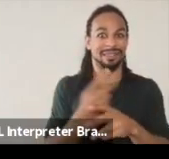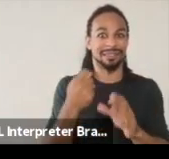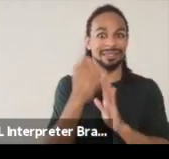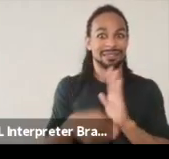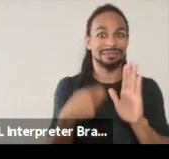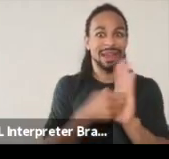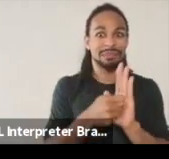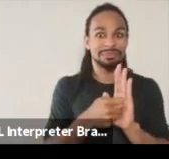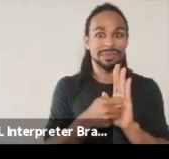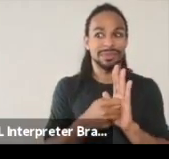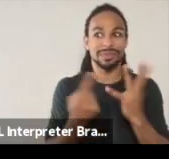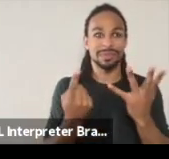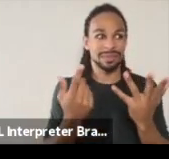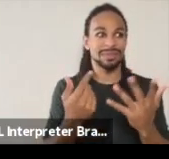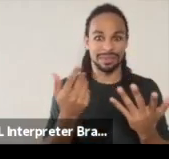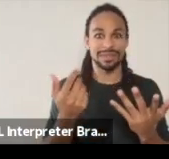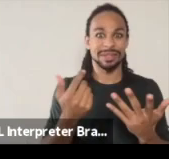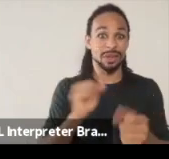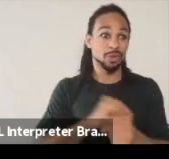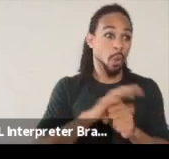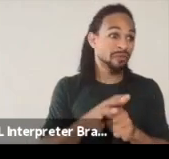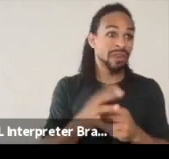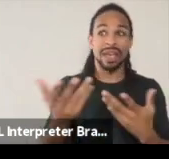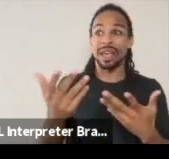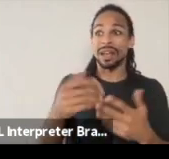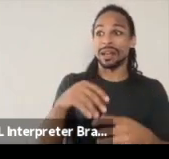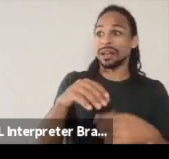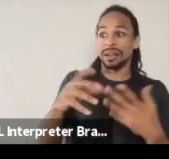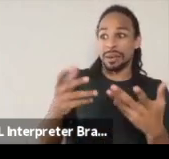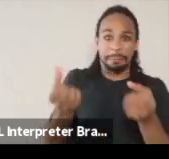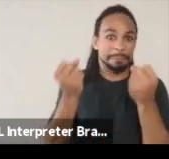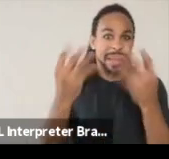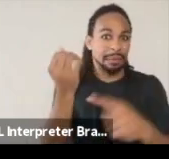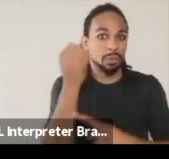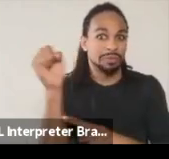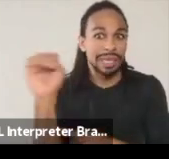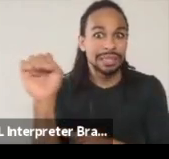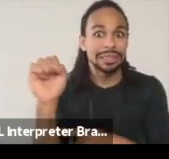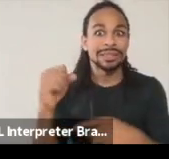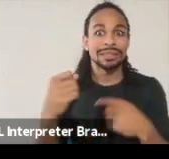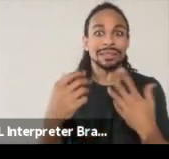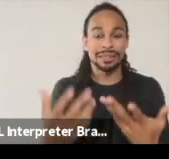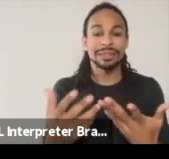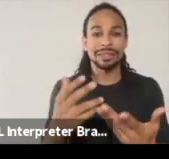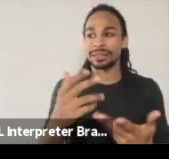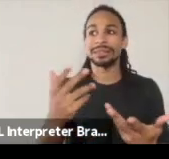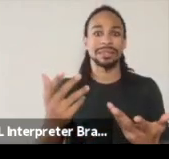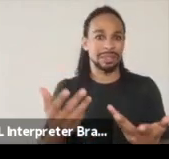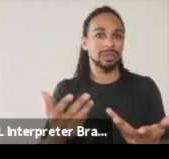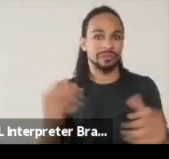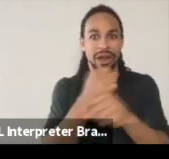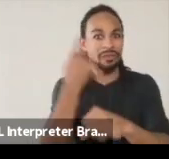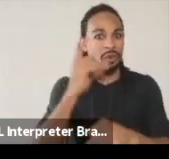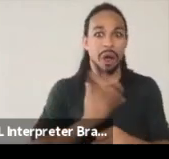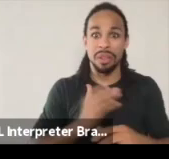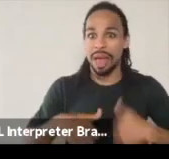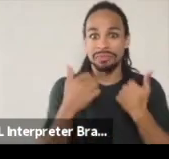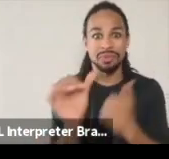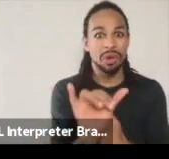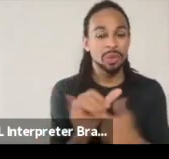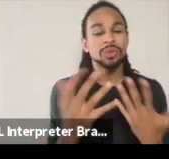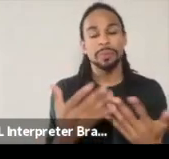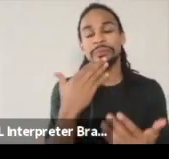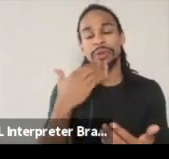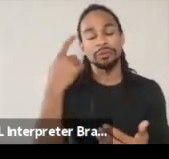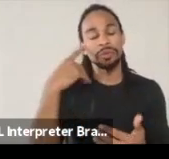some of us for like our literal lives and also being in the middle of a pandemic. So thank you for that reminder